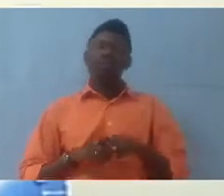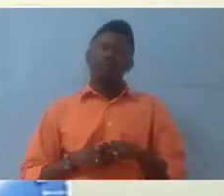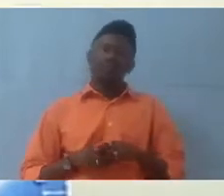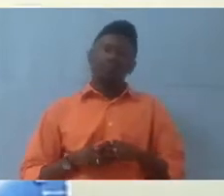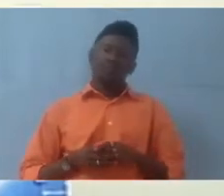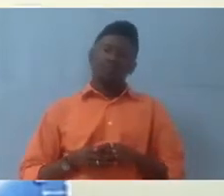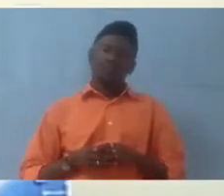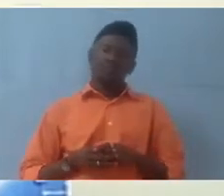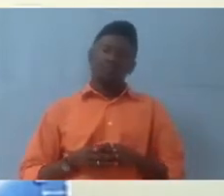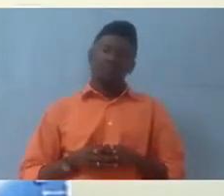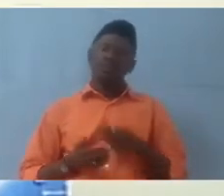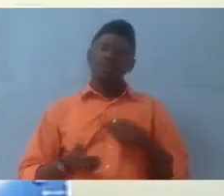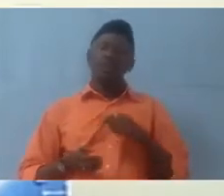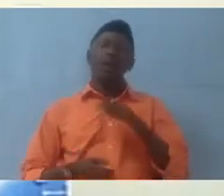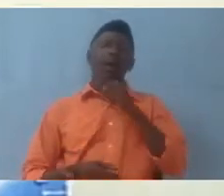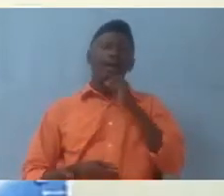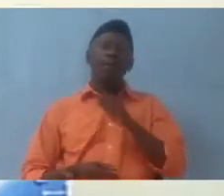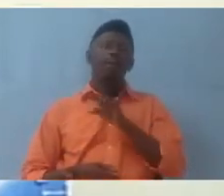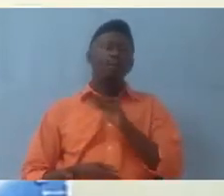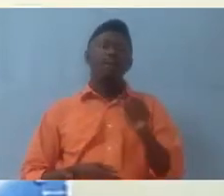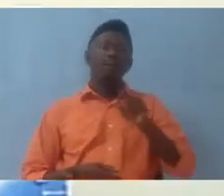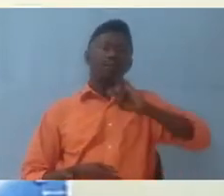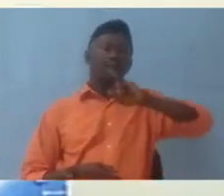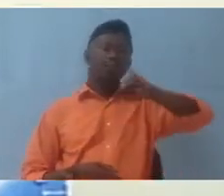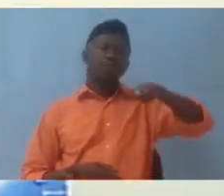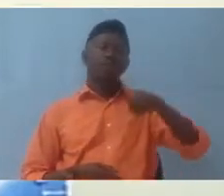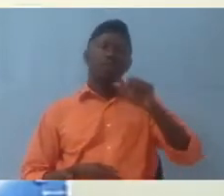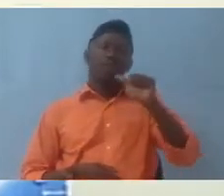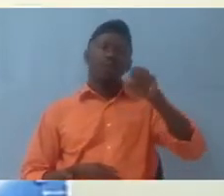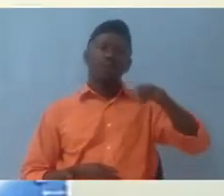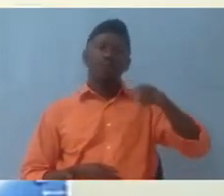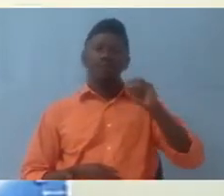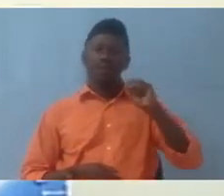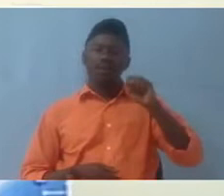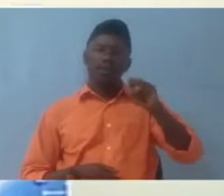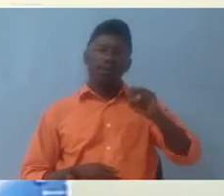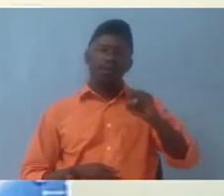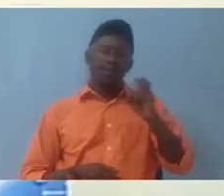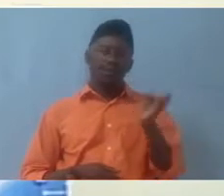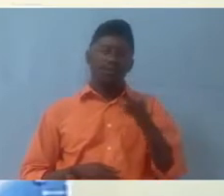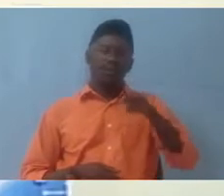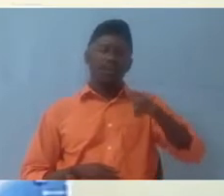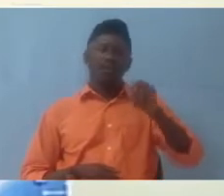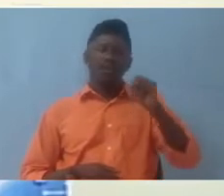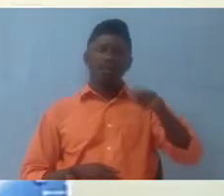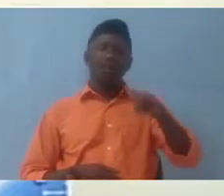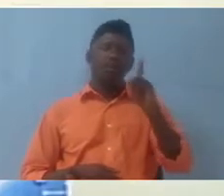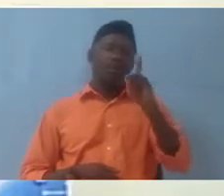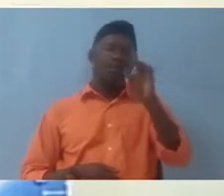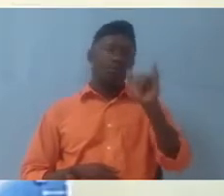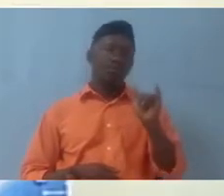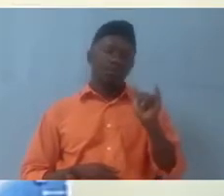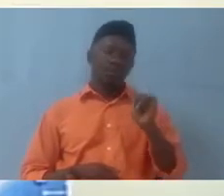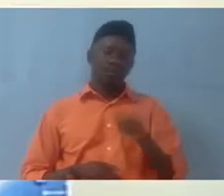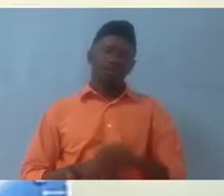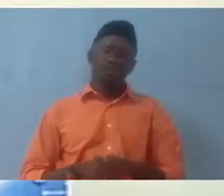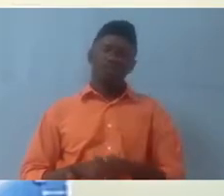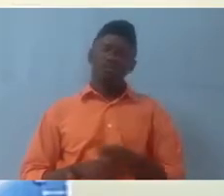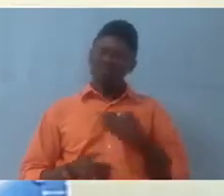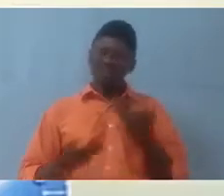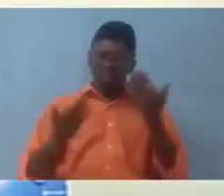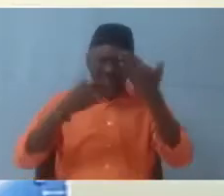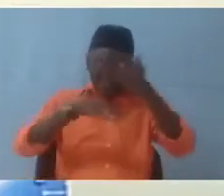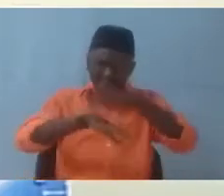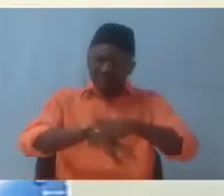la yes one James Mendy ku ñu xame James Mendy so in the evening around 8 p.m. or